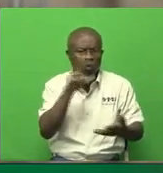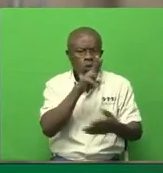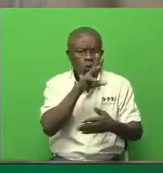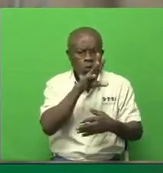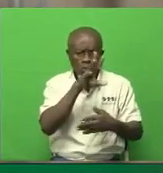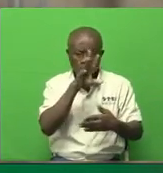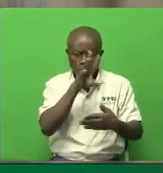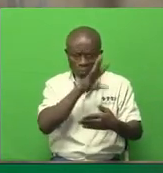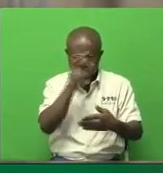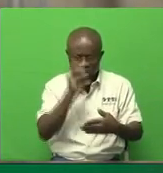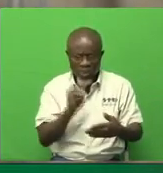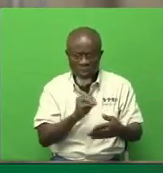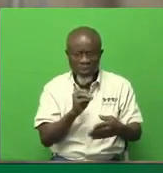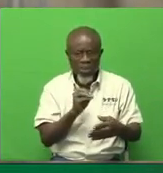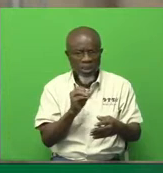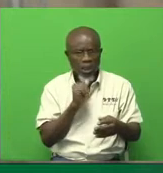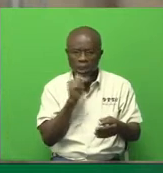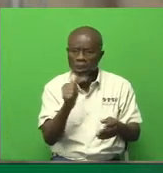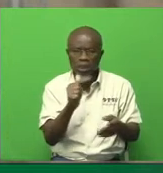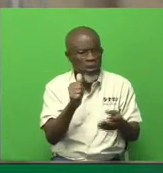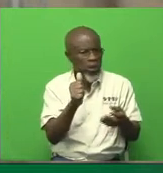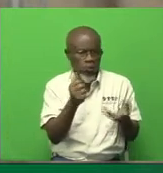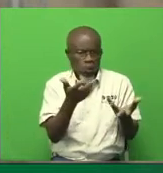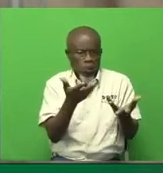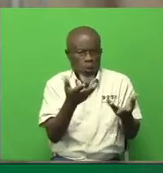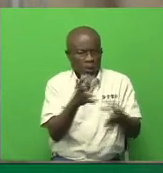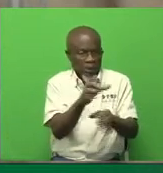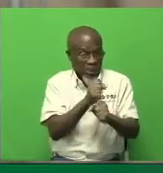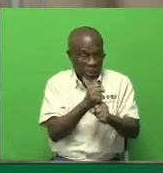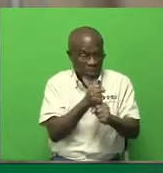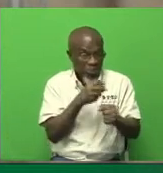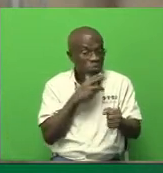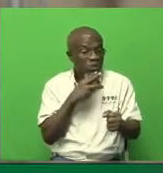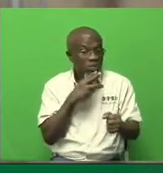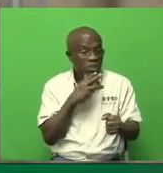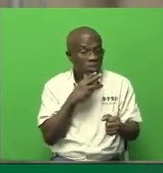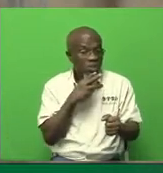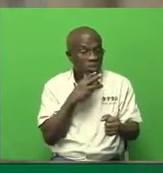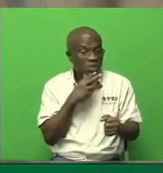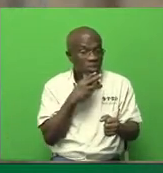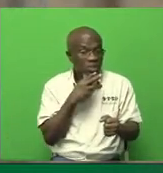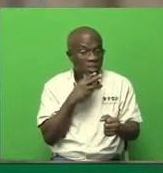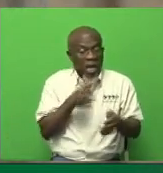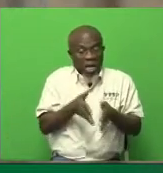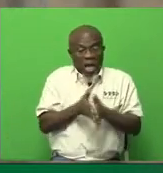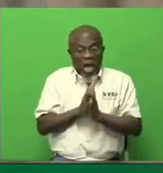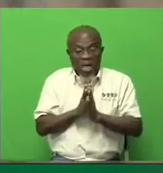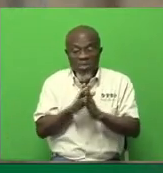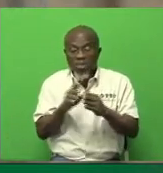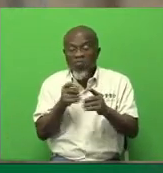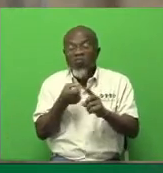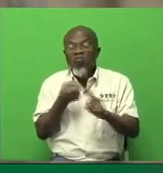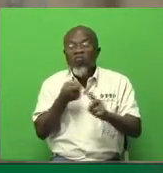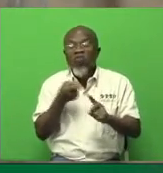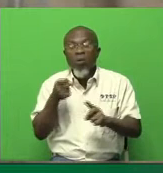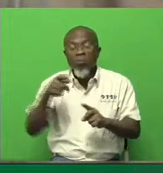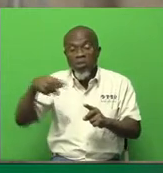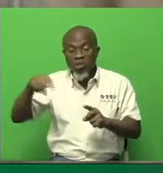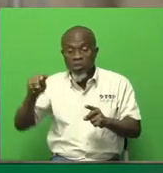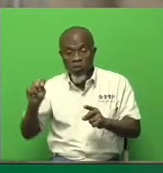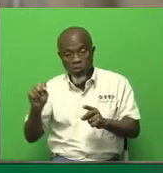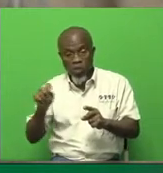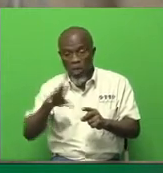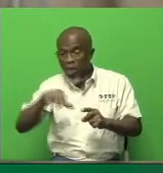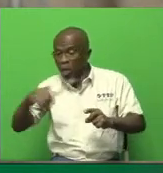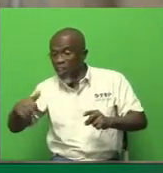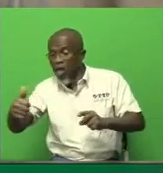comes in a parliament I remember asking a question about my very own constituency and colleagues ask questions about their